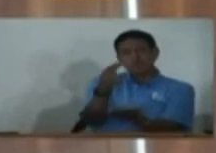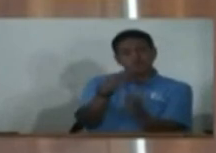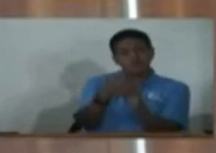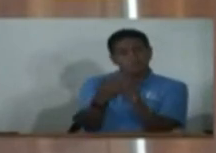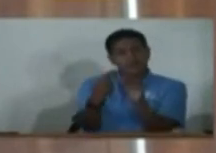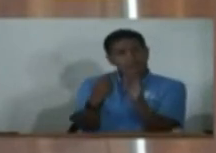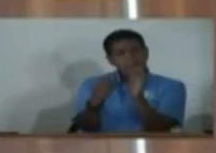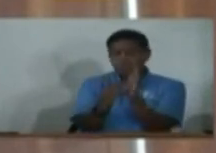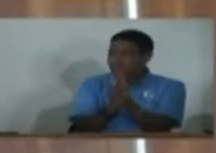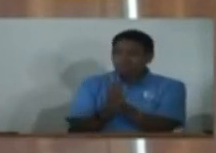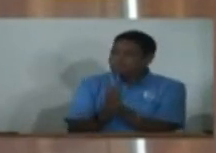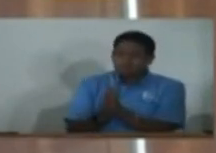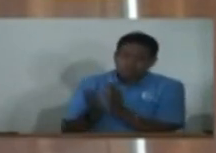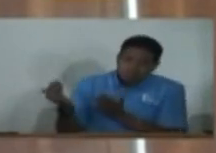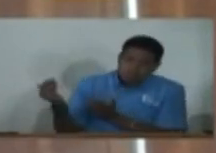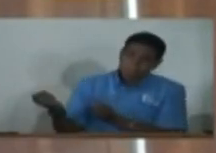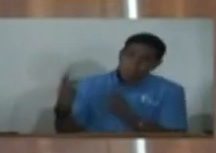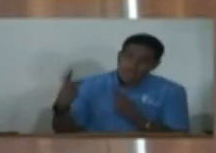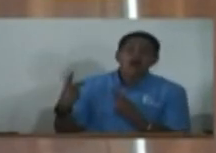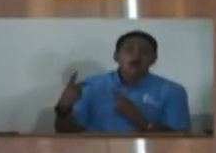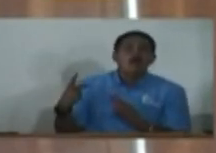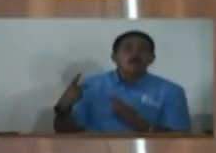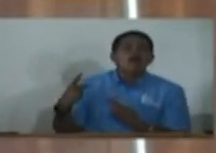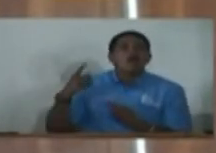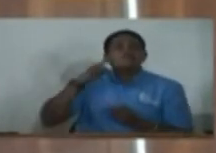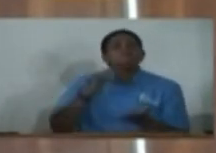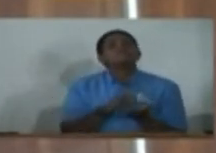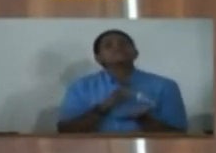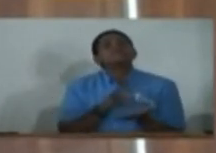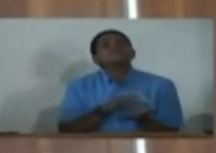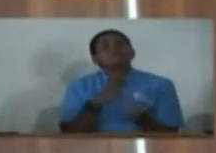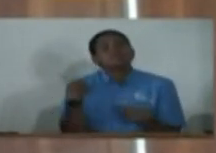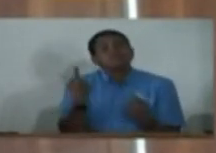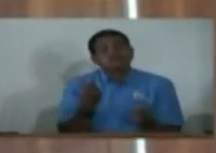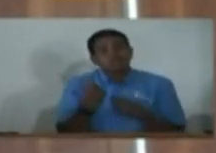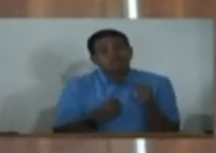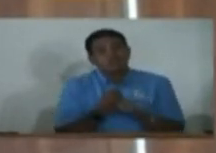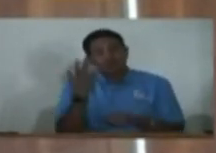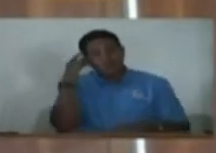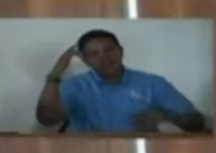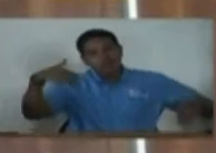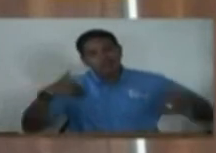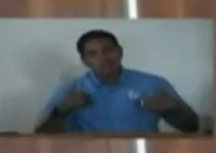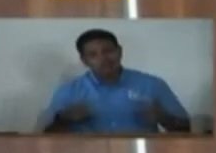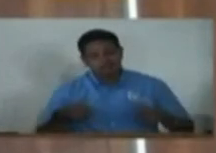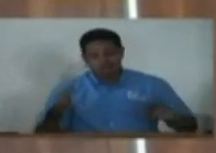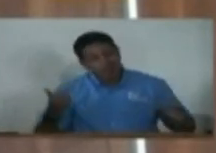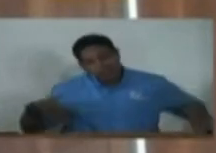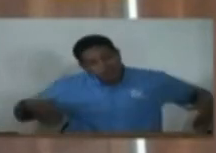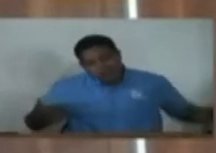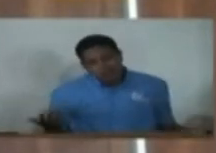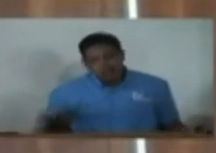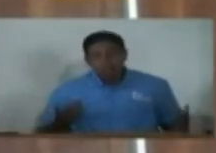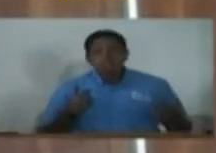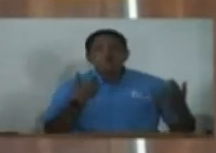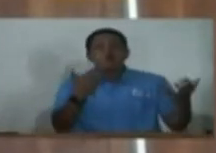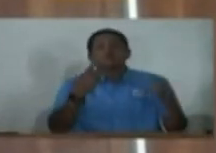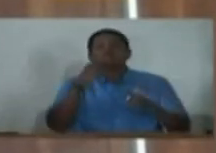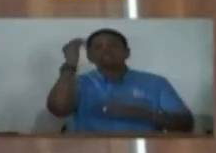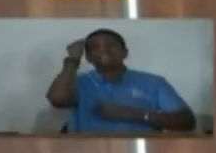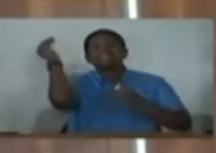the lost revenue that was perhaps being exploited because we didn't have these things in place. And so I want to